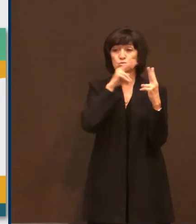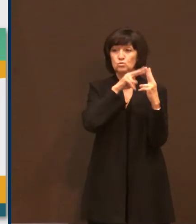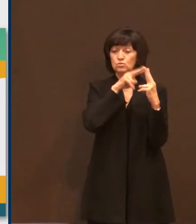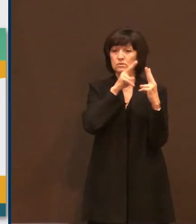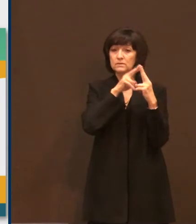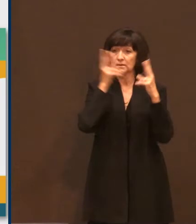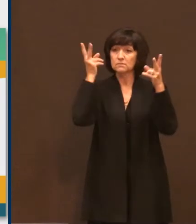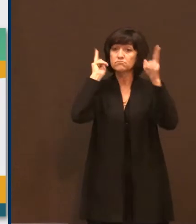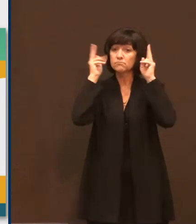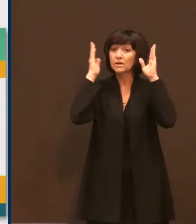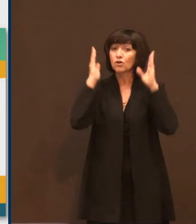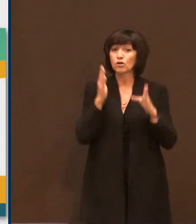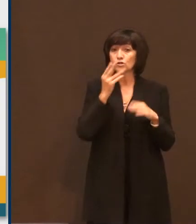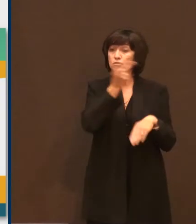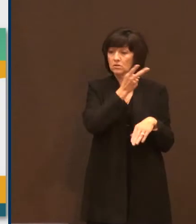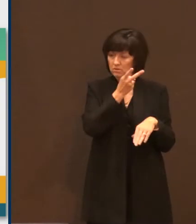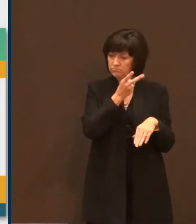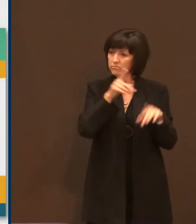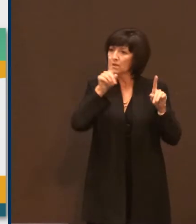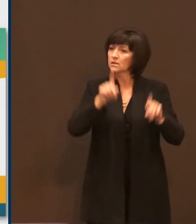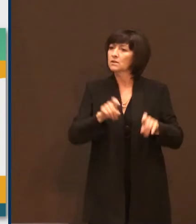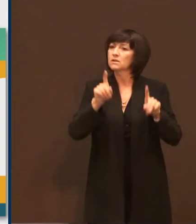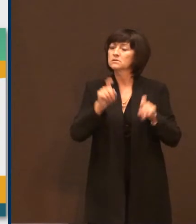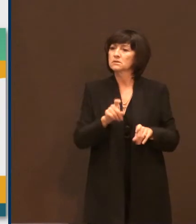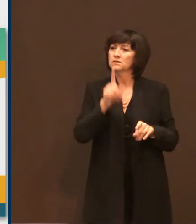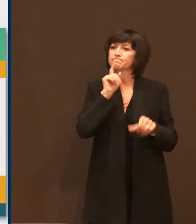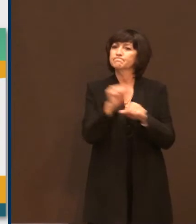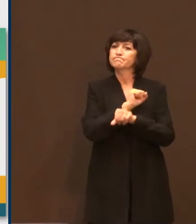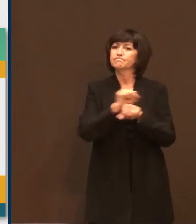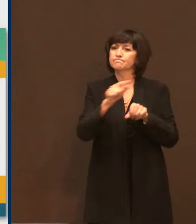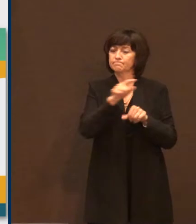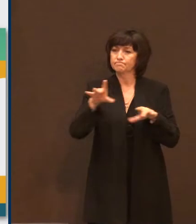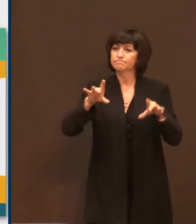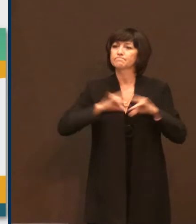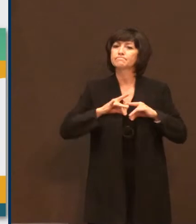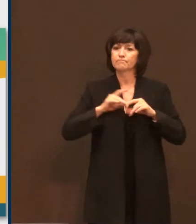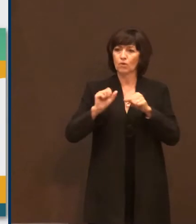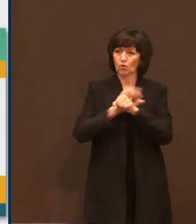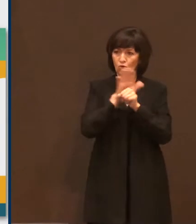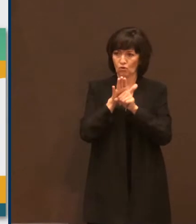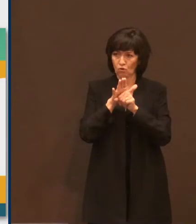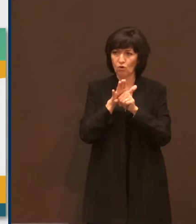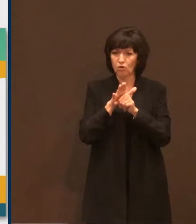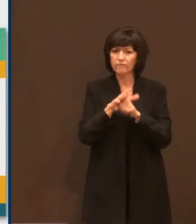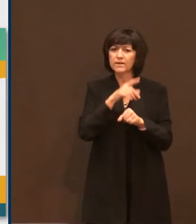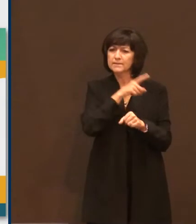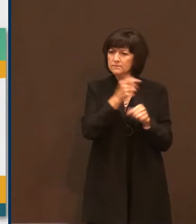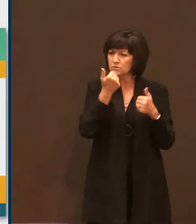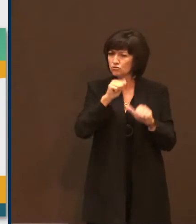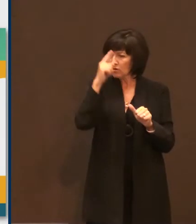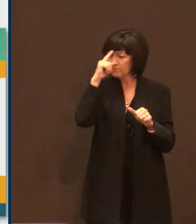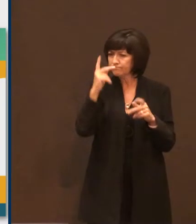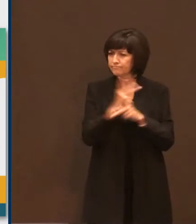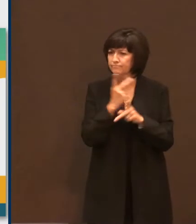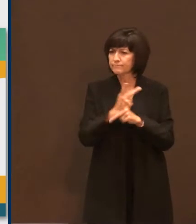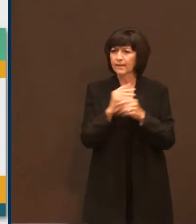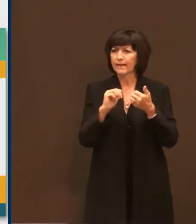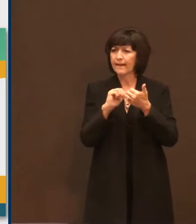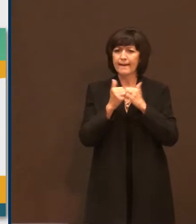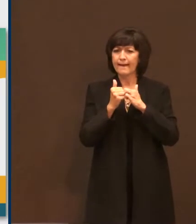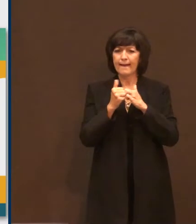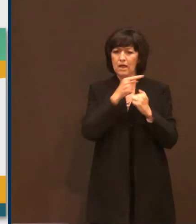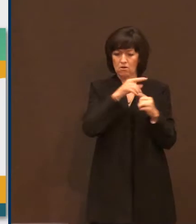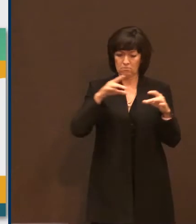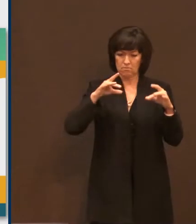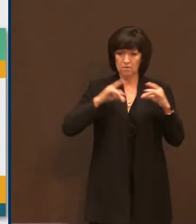for COVID-19. And in looking at the time in which they were potentially infectious and exposing clients,